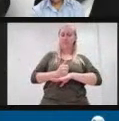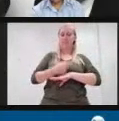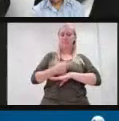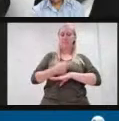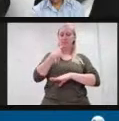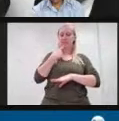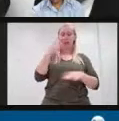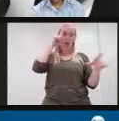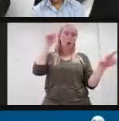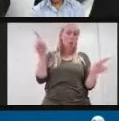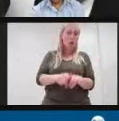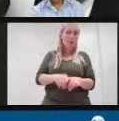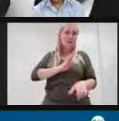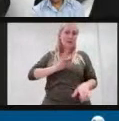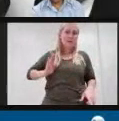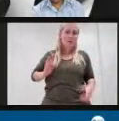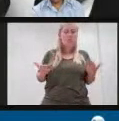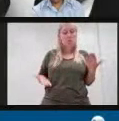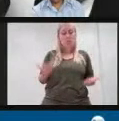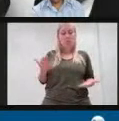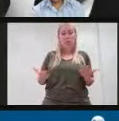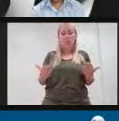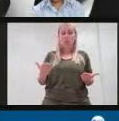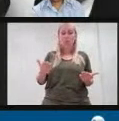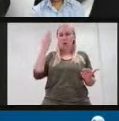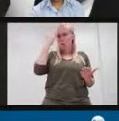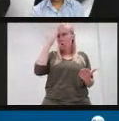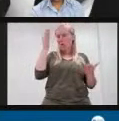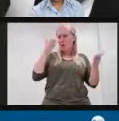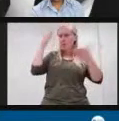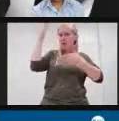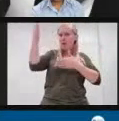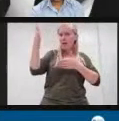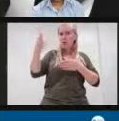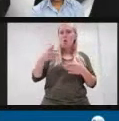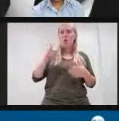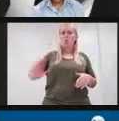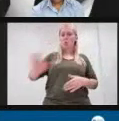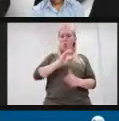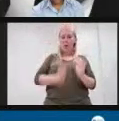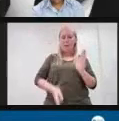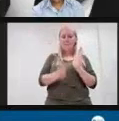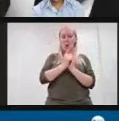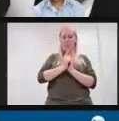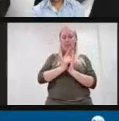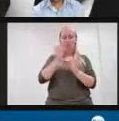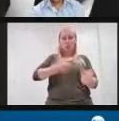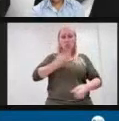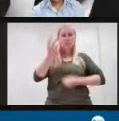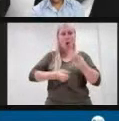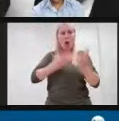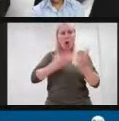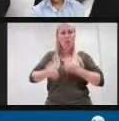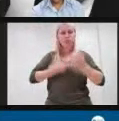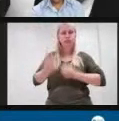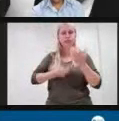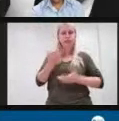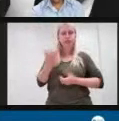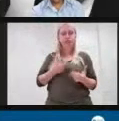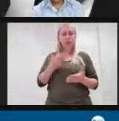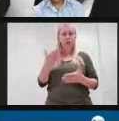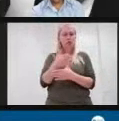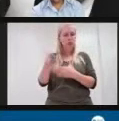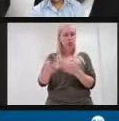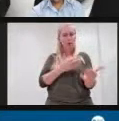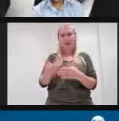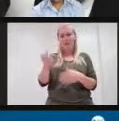agreement as a board, that knowing ahead of time that that's when your moment to express and share what you need